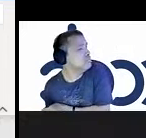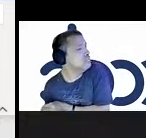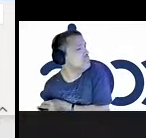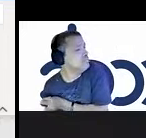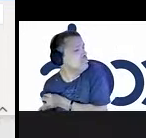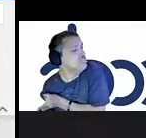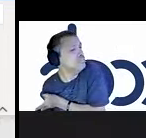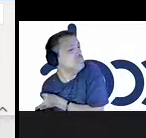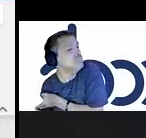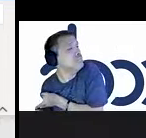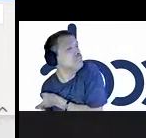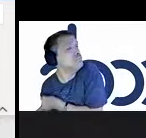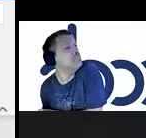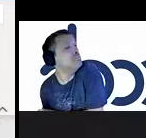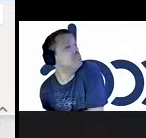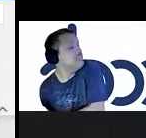but